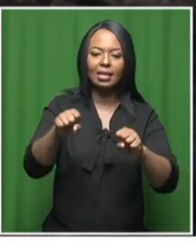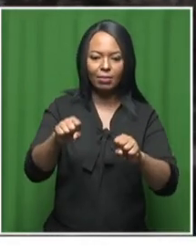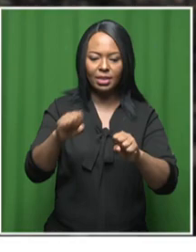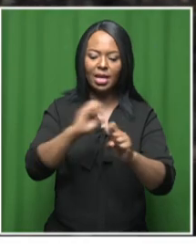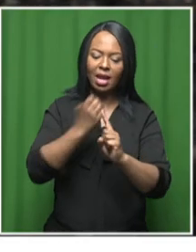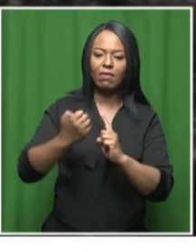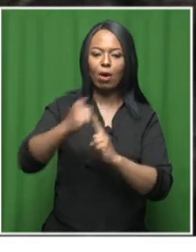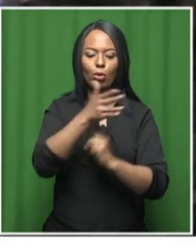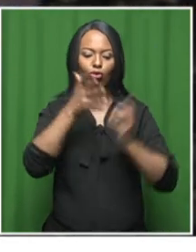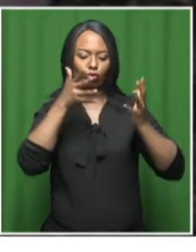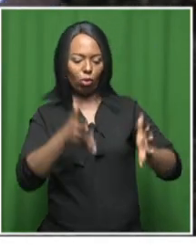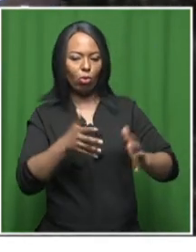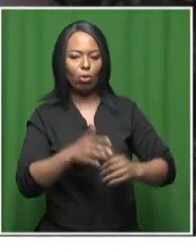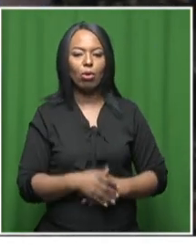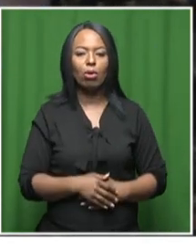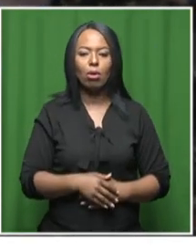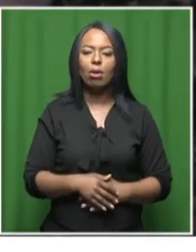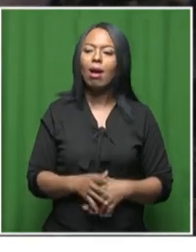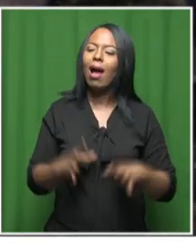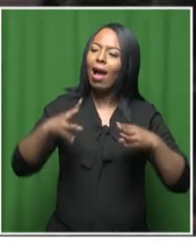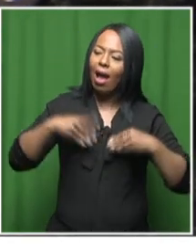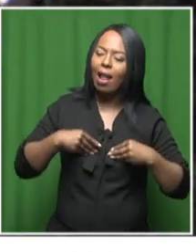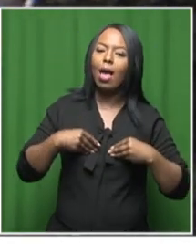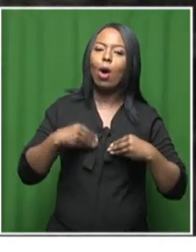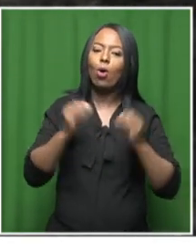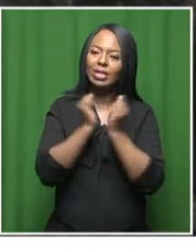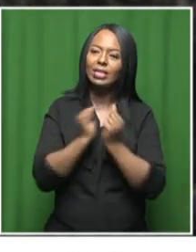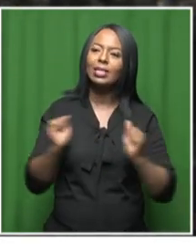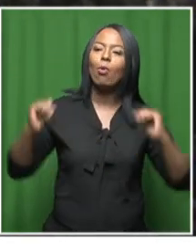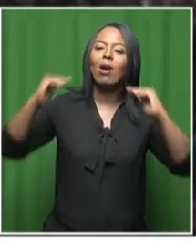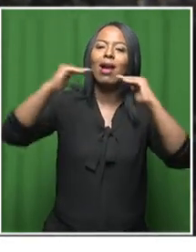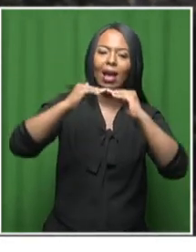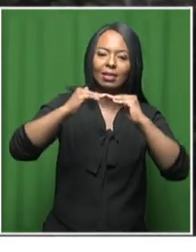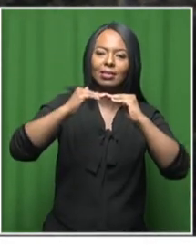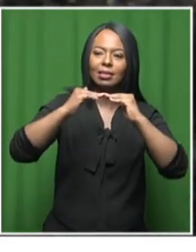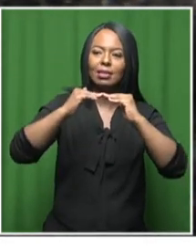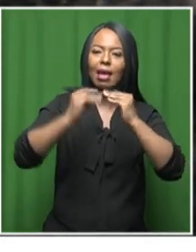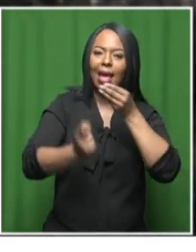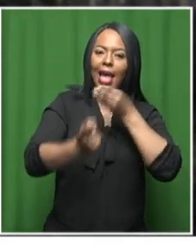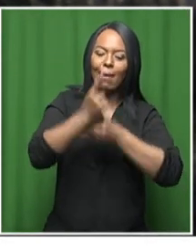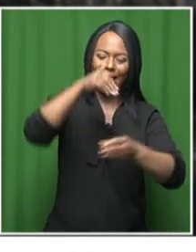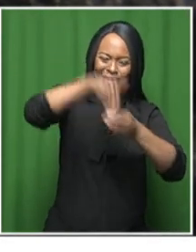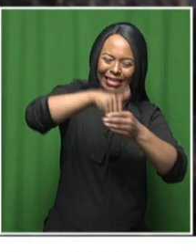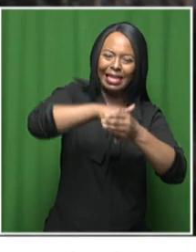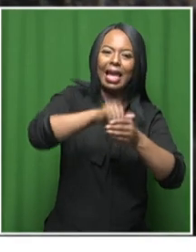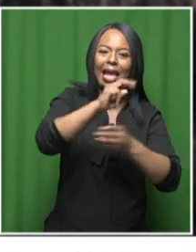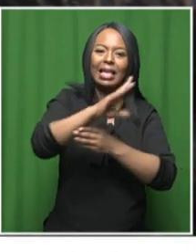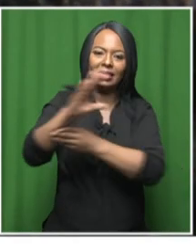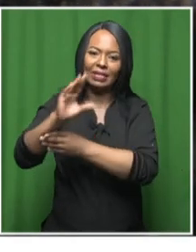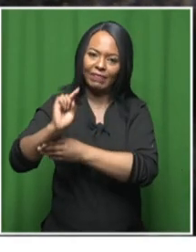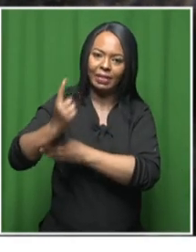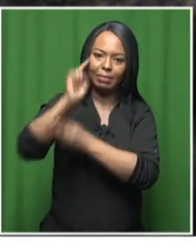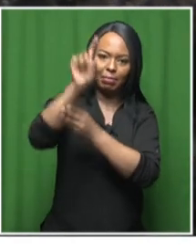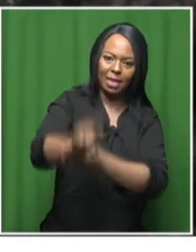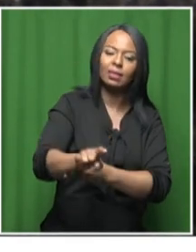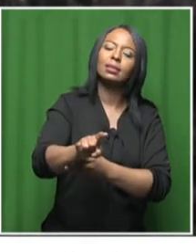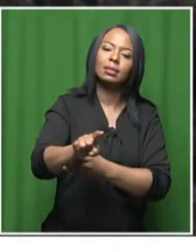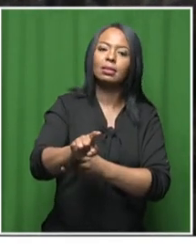environment. Let's allow the democracy to set in the ANC, and I'm sure beyond this